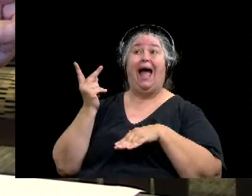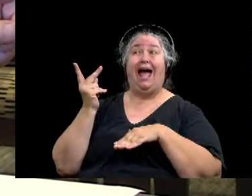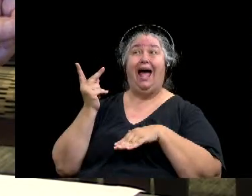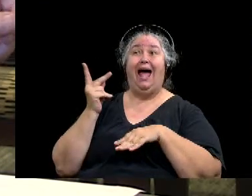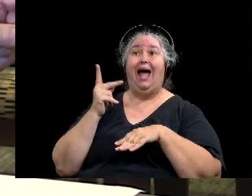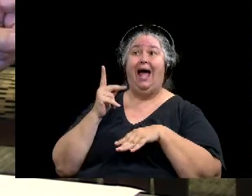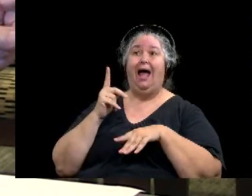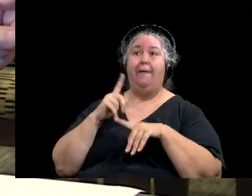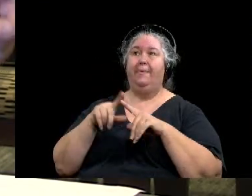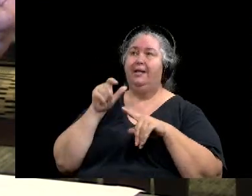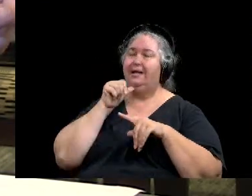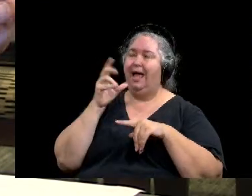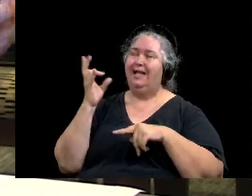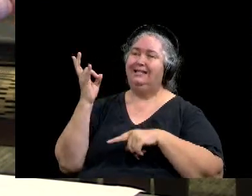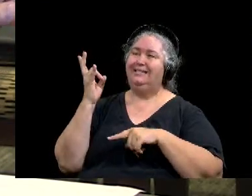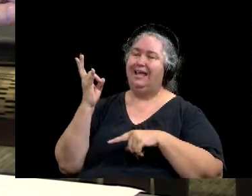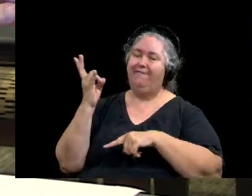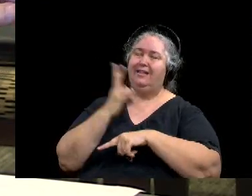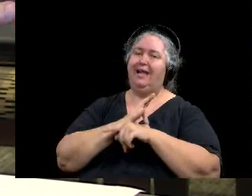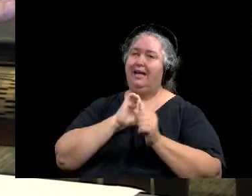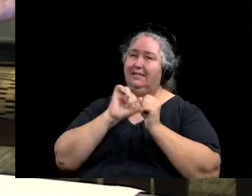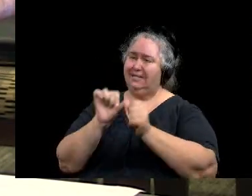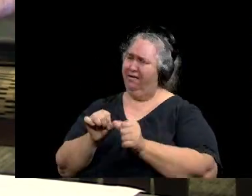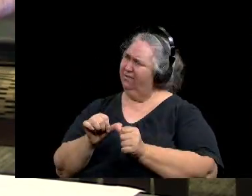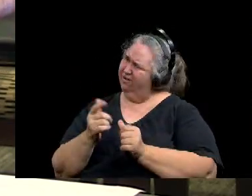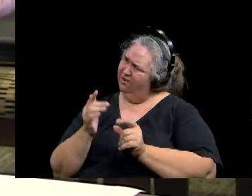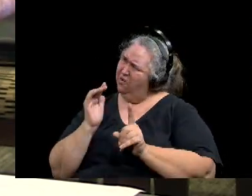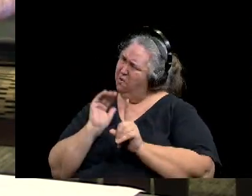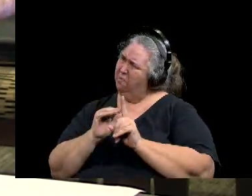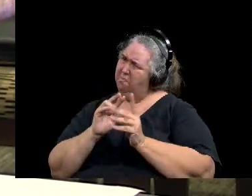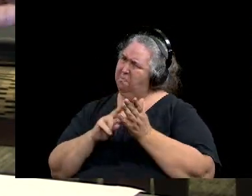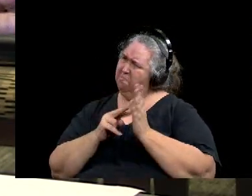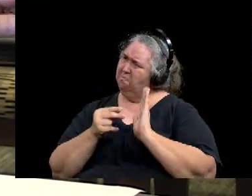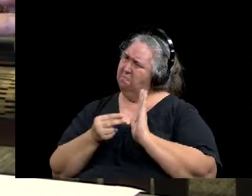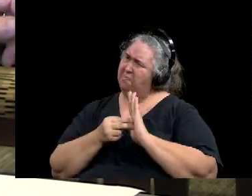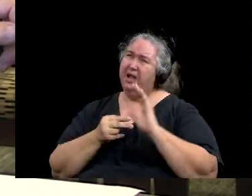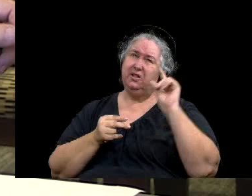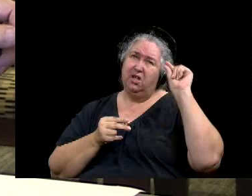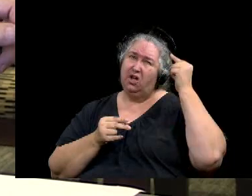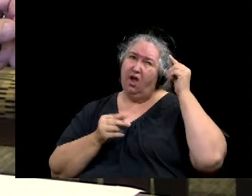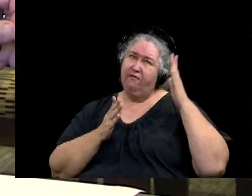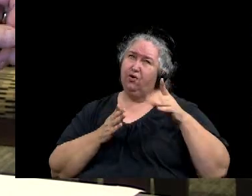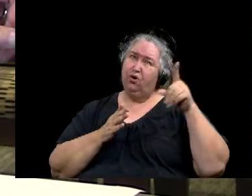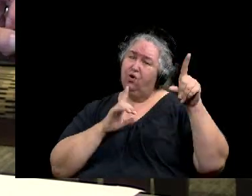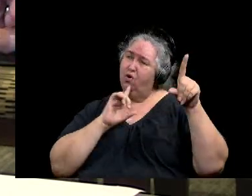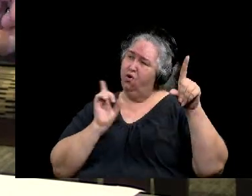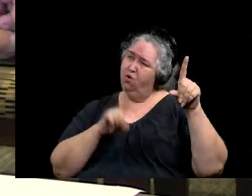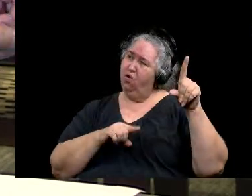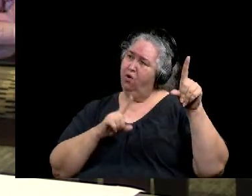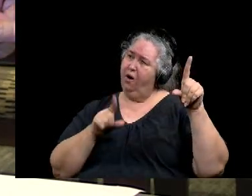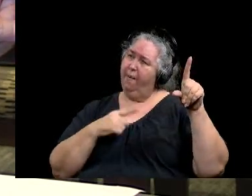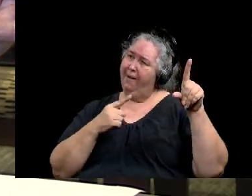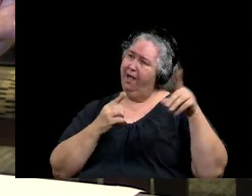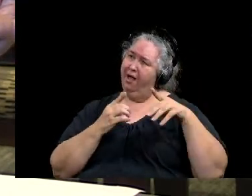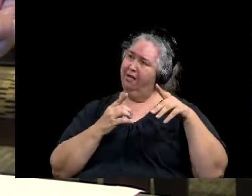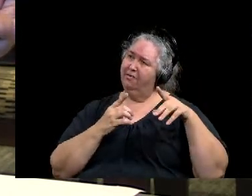7 consecutive days. Can you remind us about the meaning of the governor's order and the possible